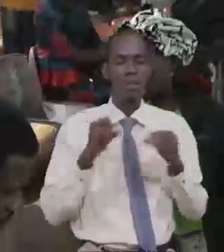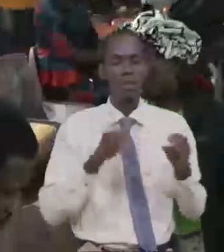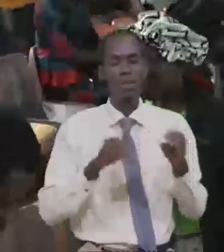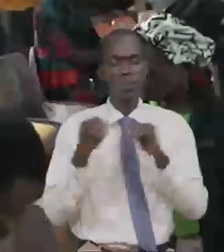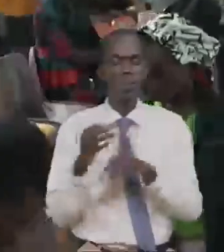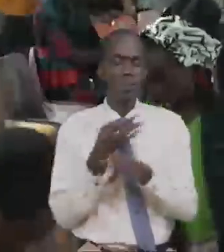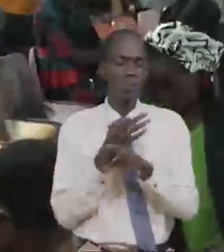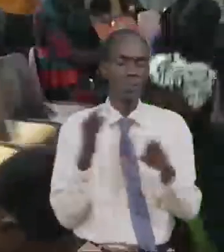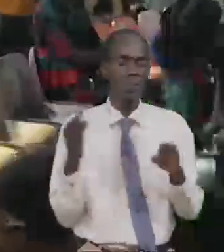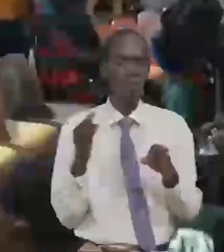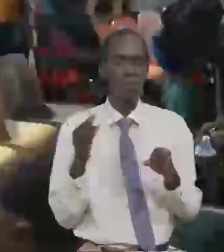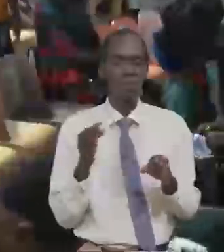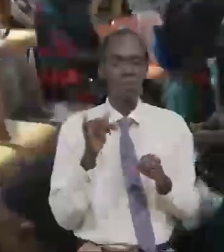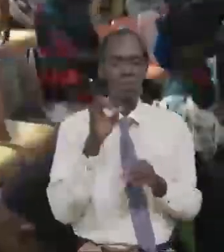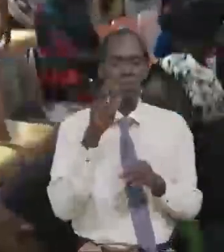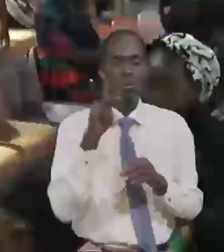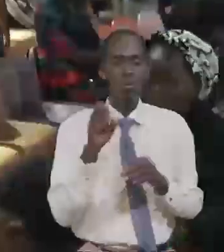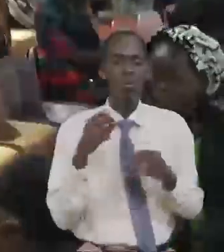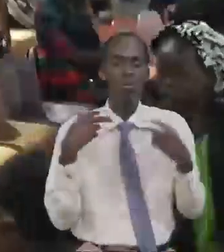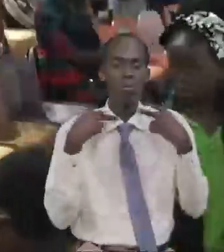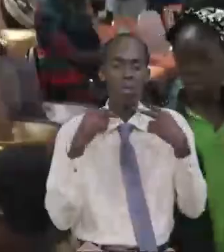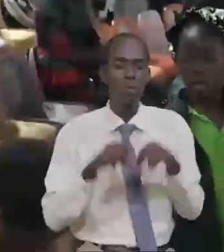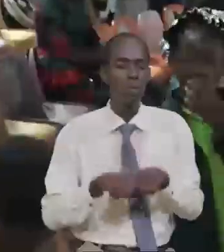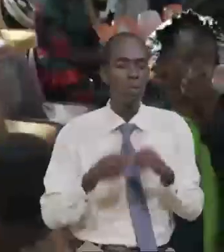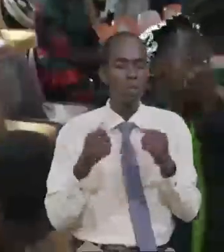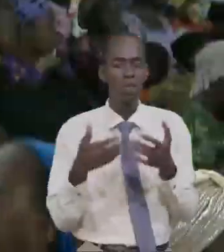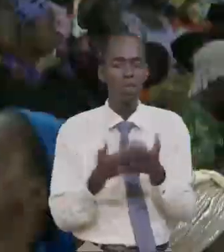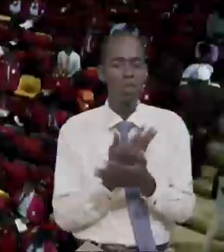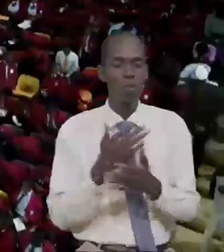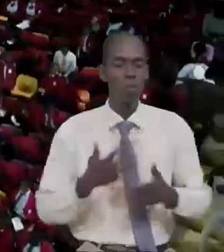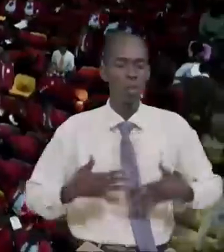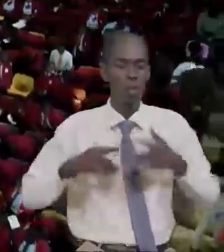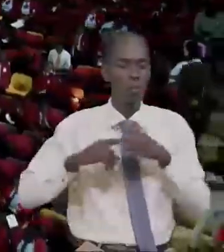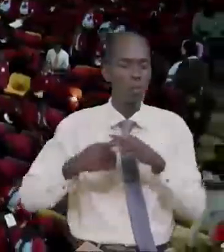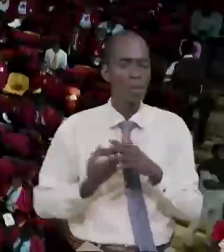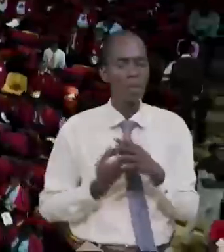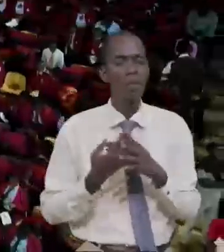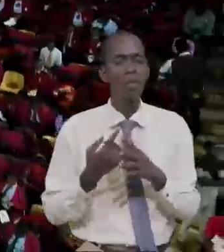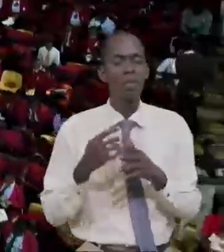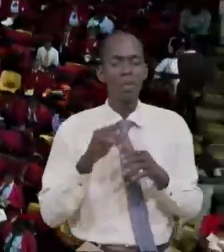life. In Jesus' name, I pray.